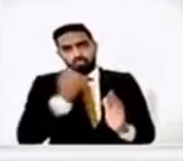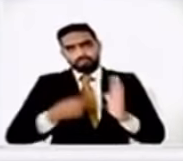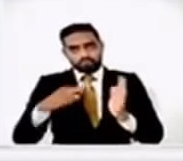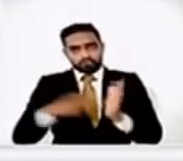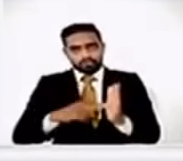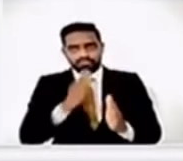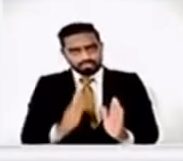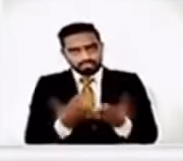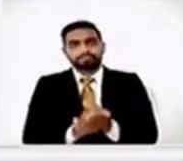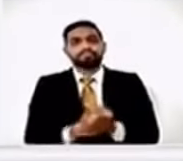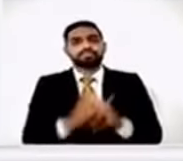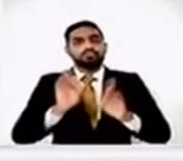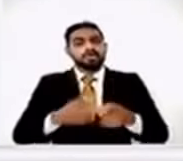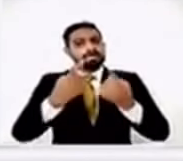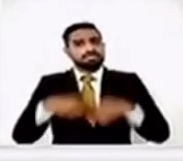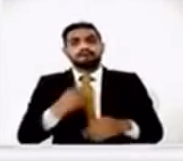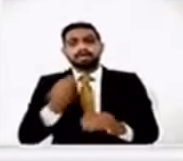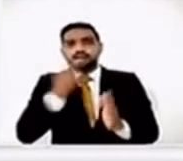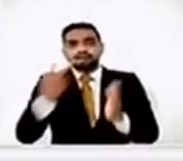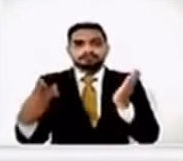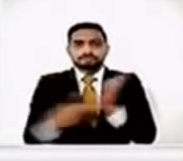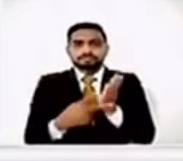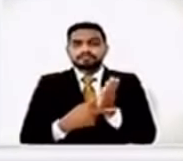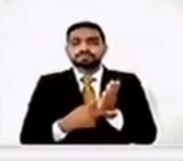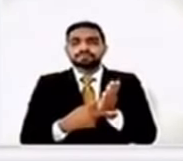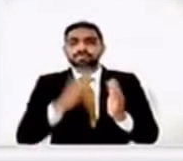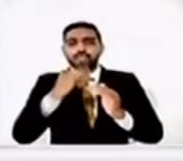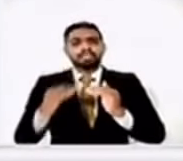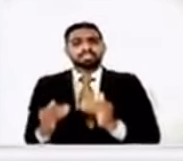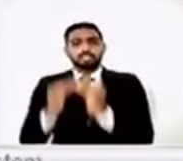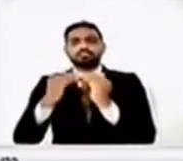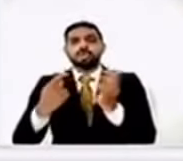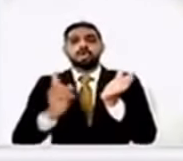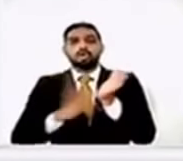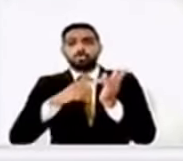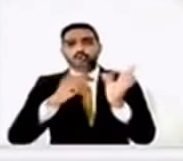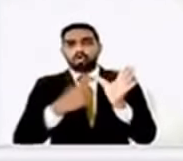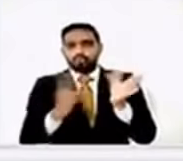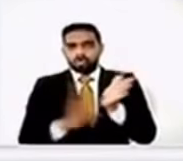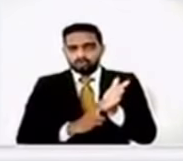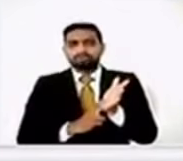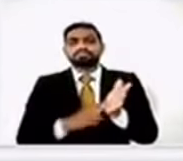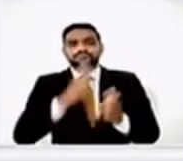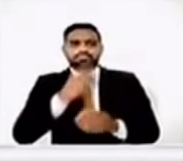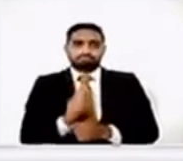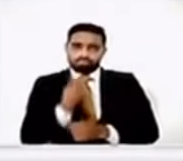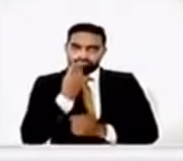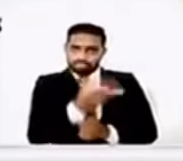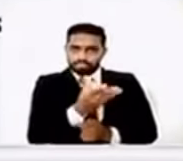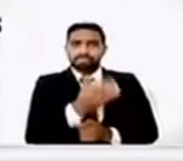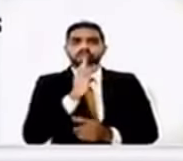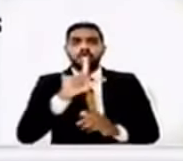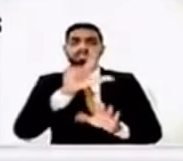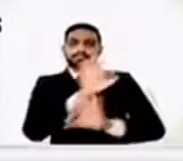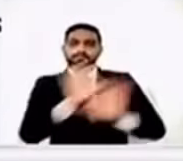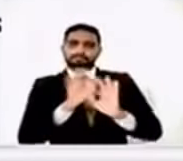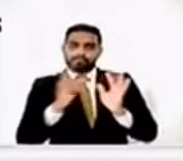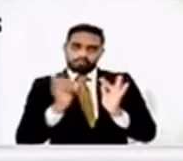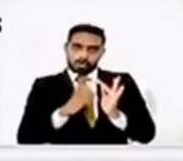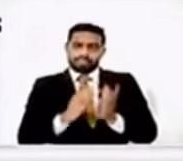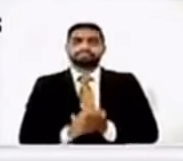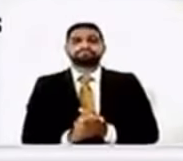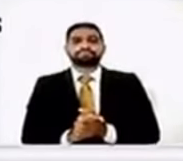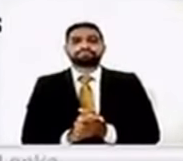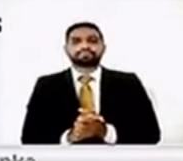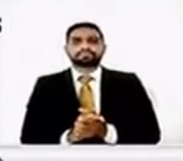Samurdhi Enterprise Development Loan Scheme with an annual interest of 7%. Simplify the